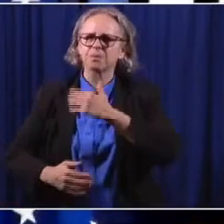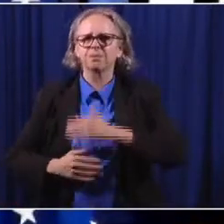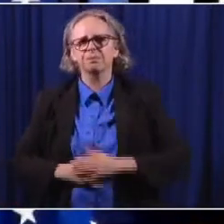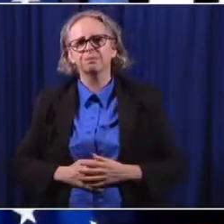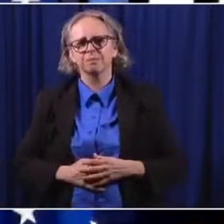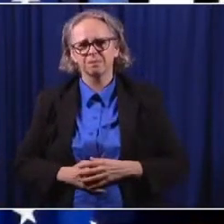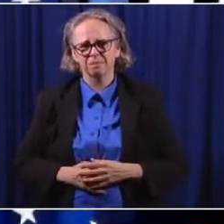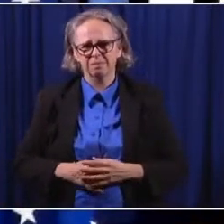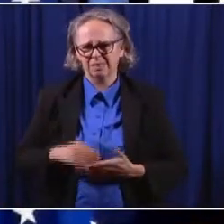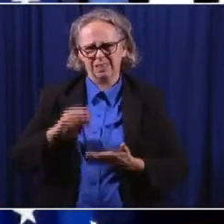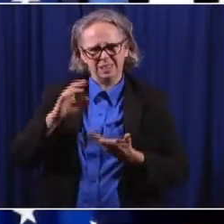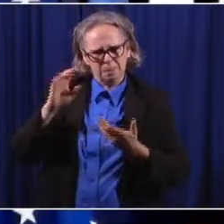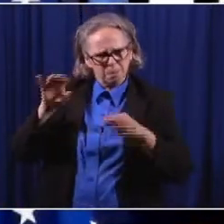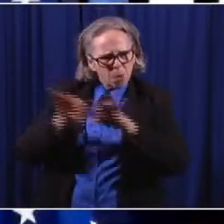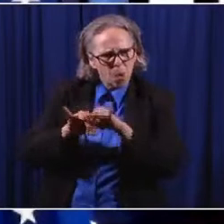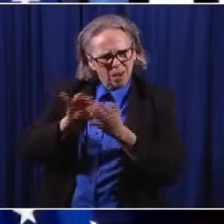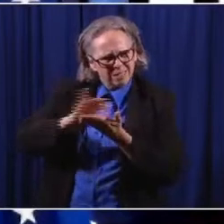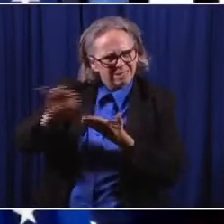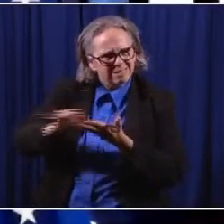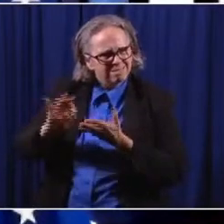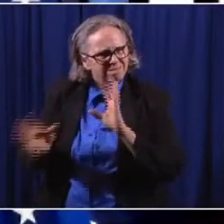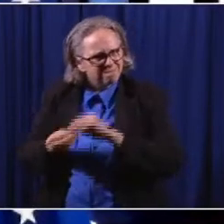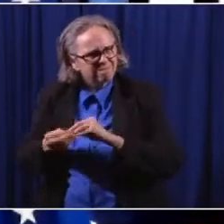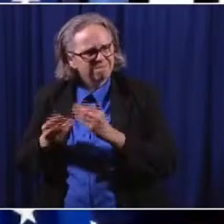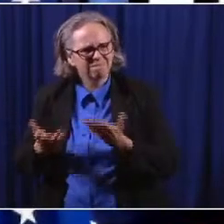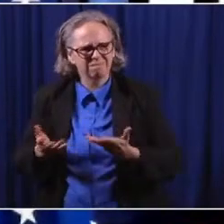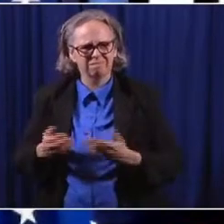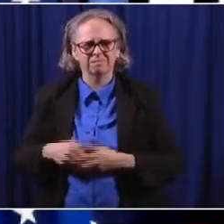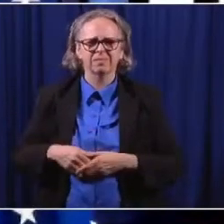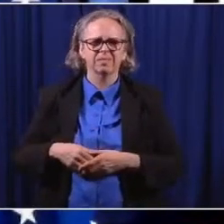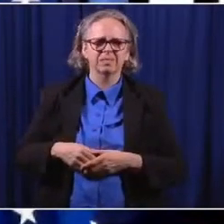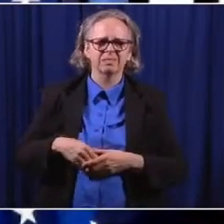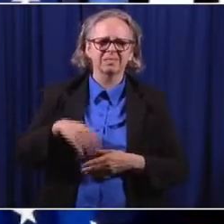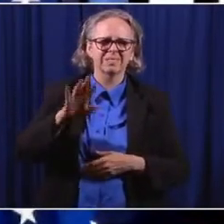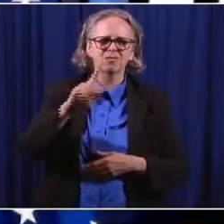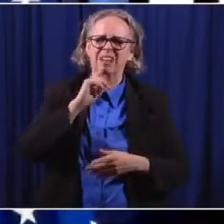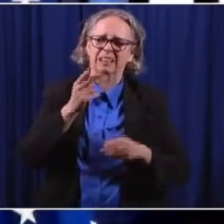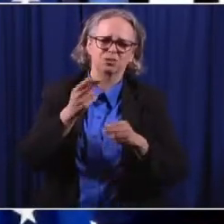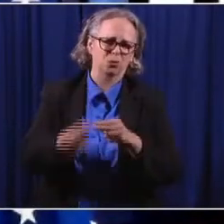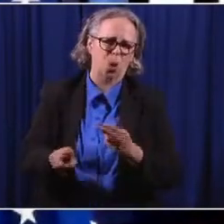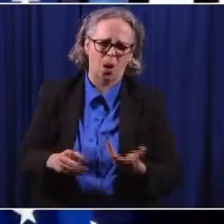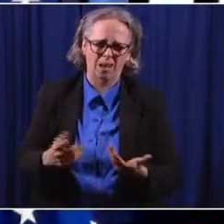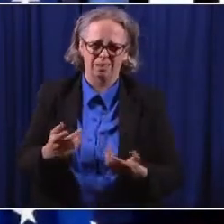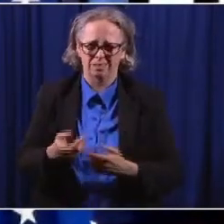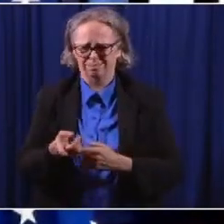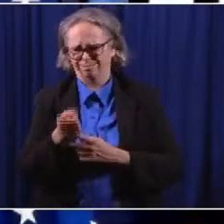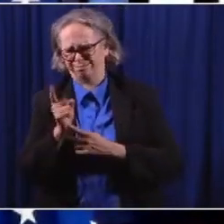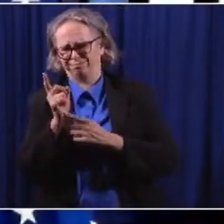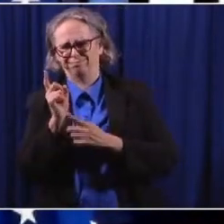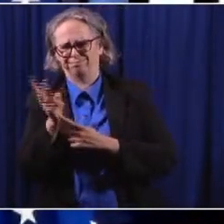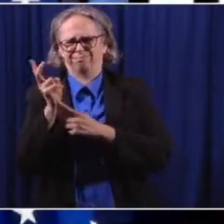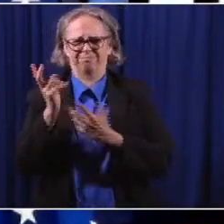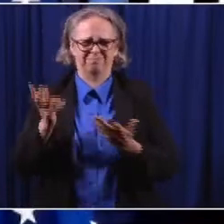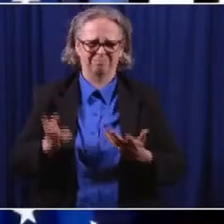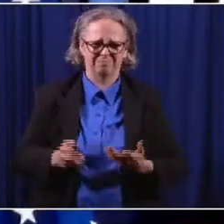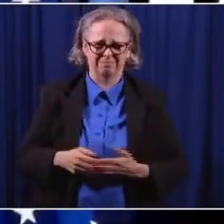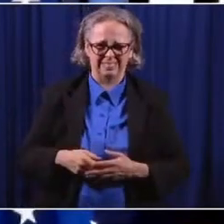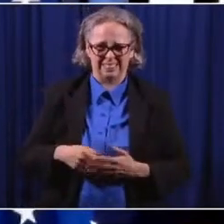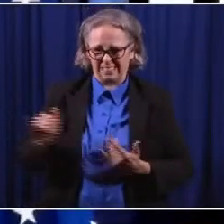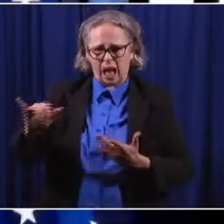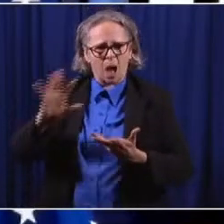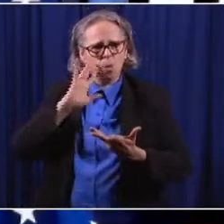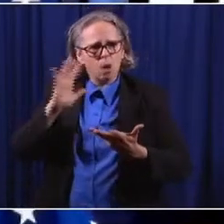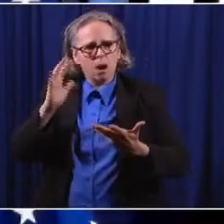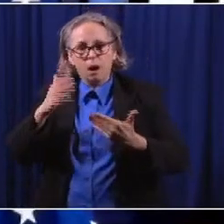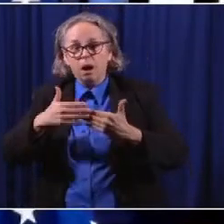your census information. It takes about 10 minutes. It has 10 years of impact if you do it. And